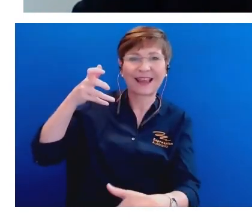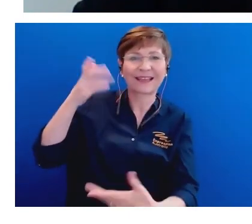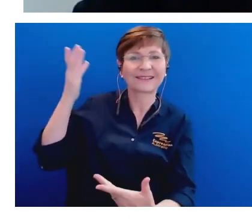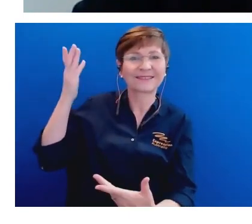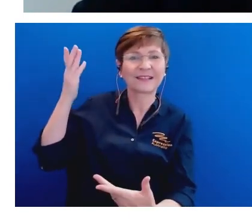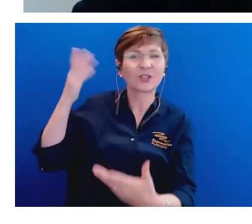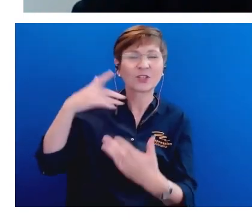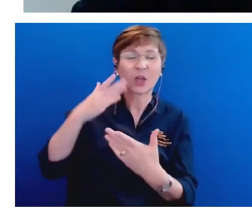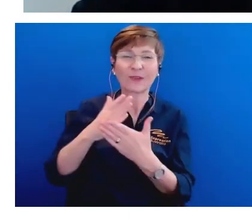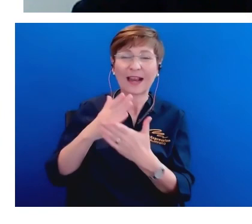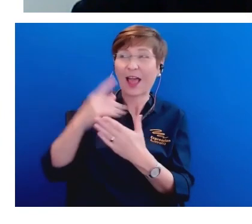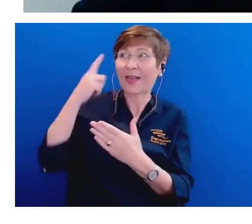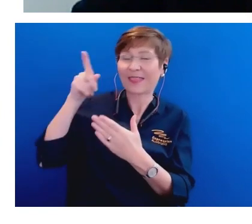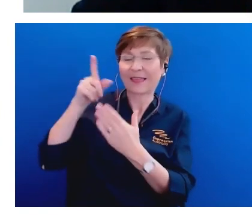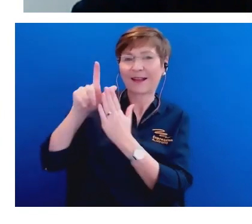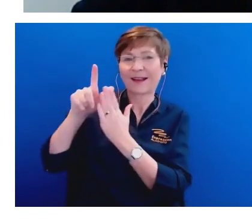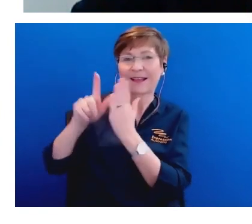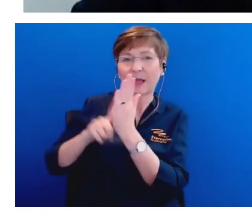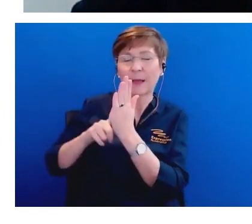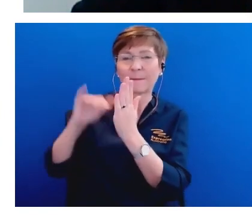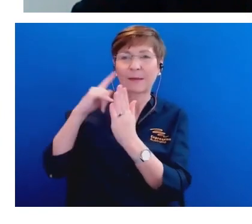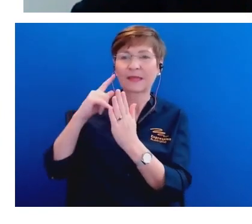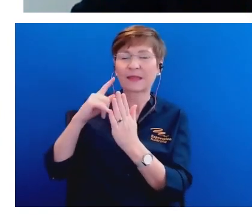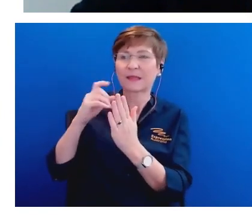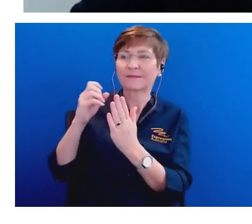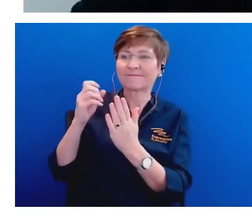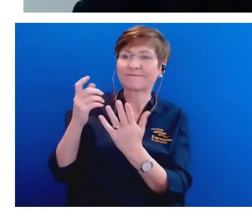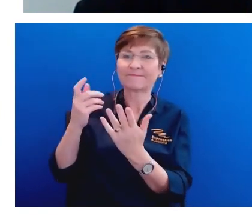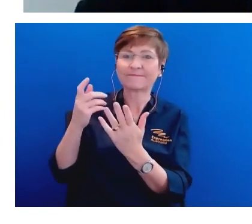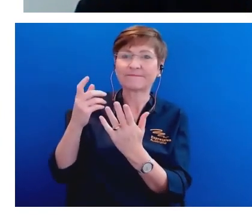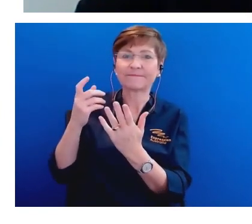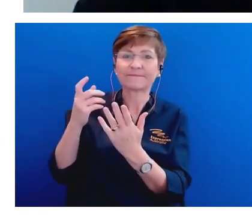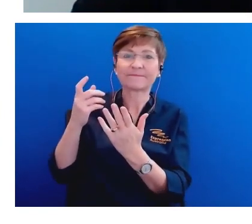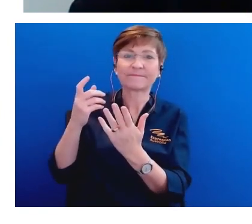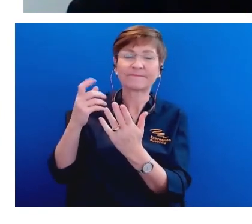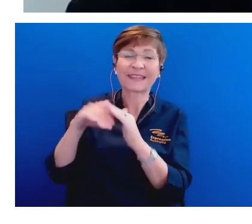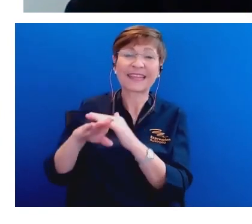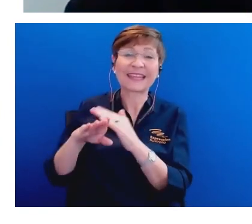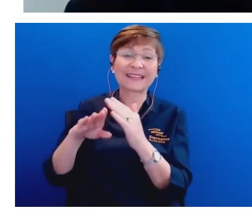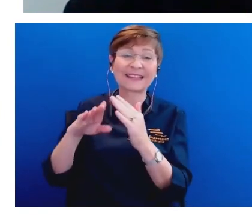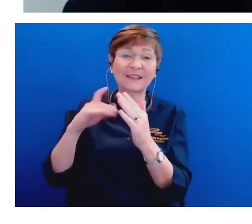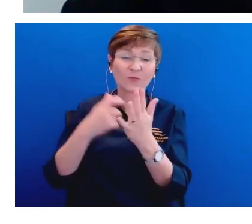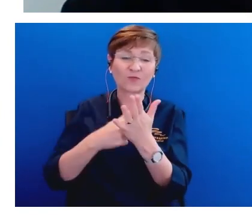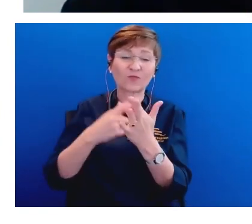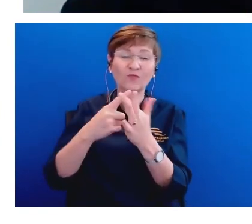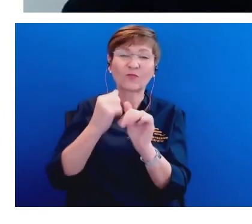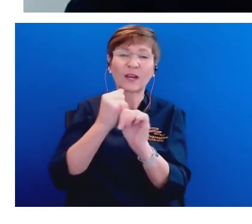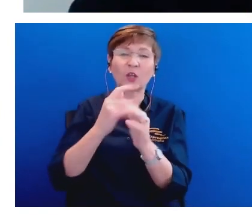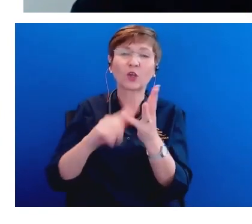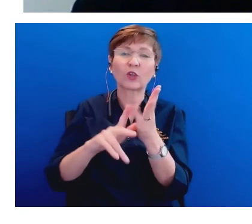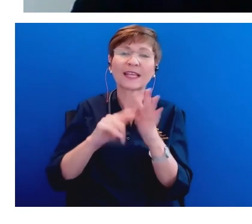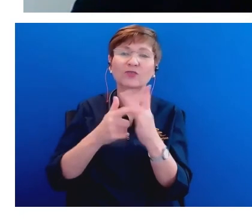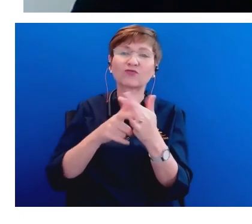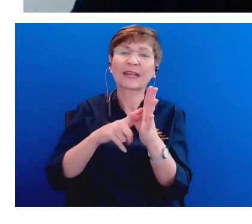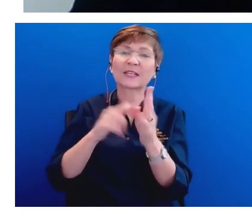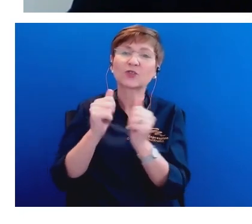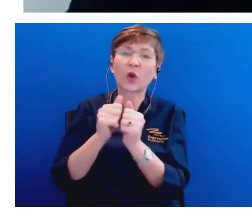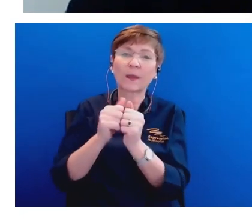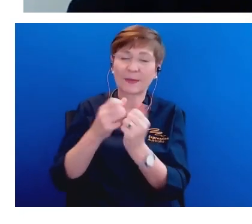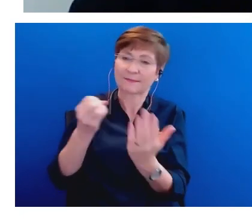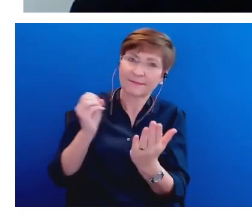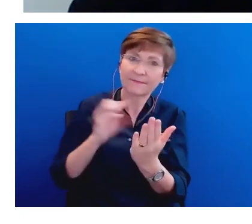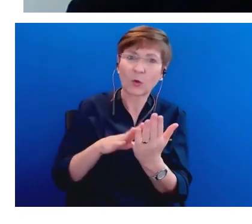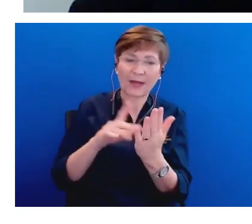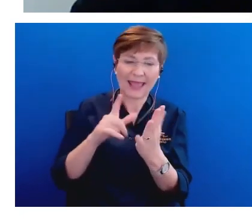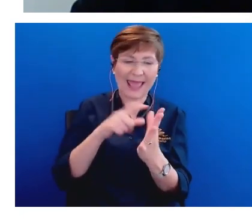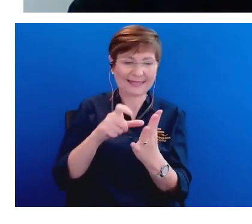things like just mentioning accessibility in the regulatory documents and setting out what that looks like and what it means,